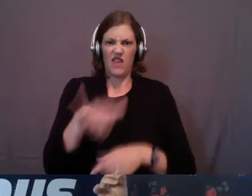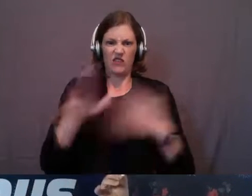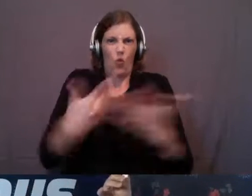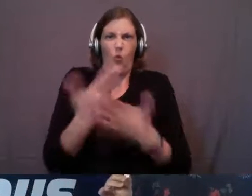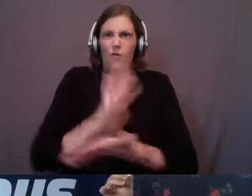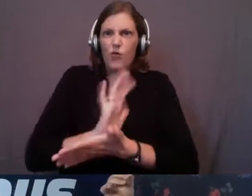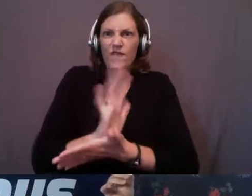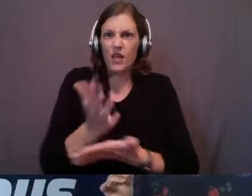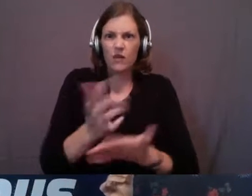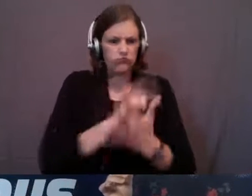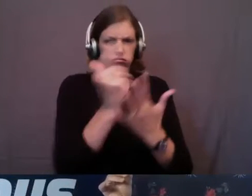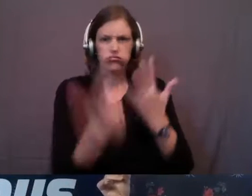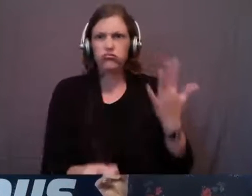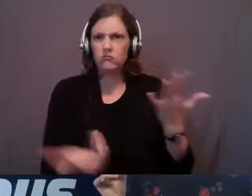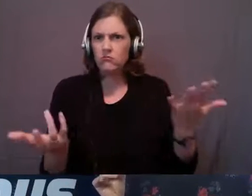is all about.